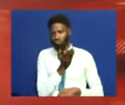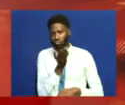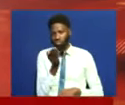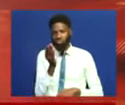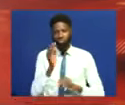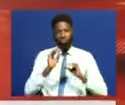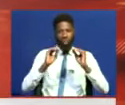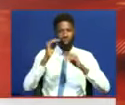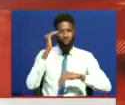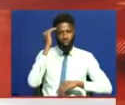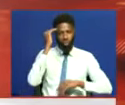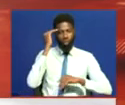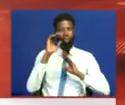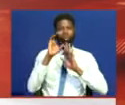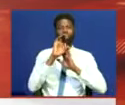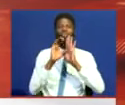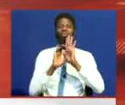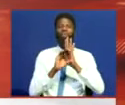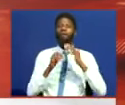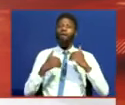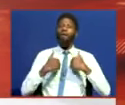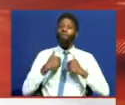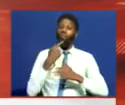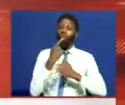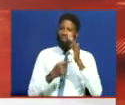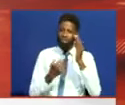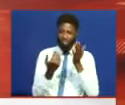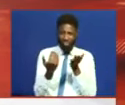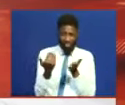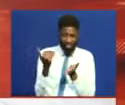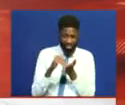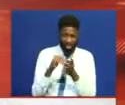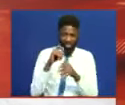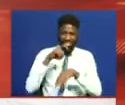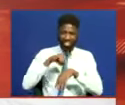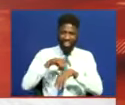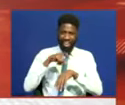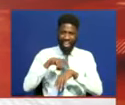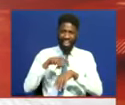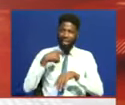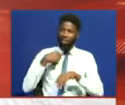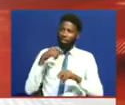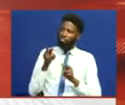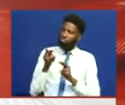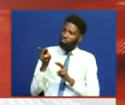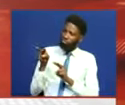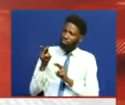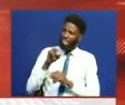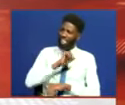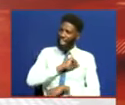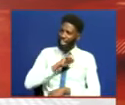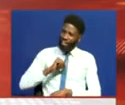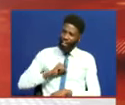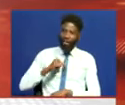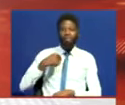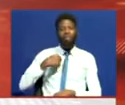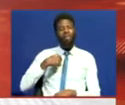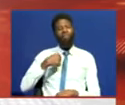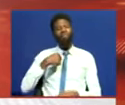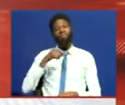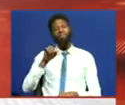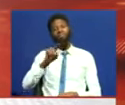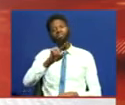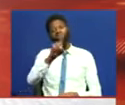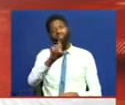constitution. But again, when I look at Senator, I'm asking myself, the legislation we